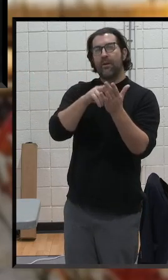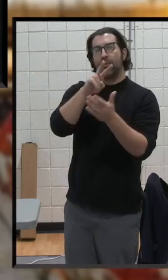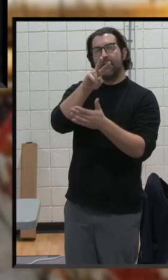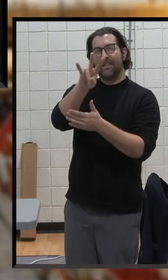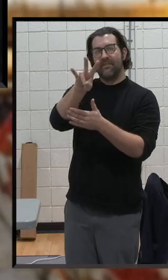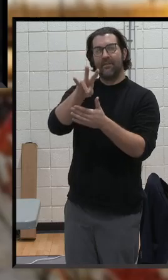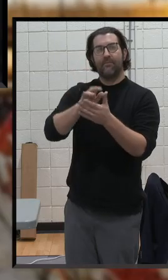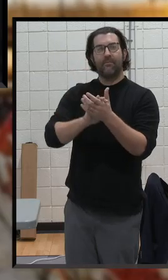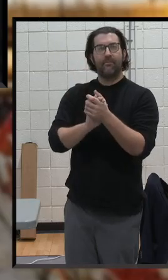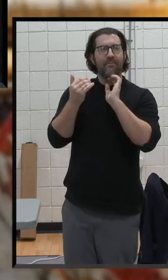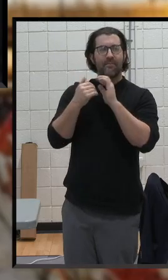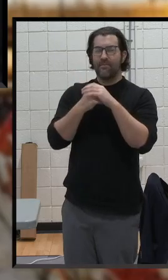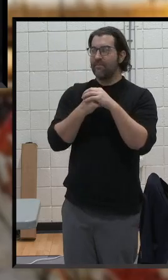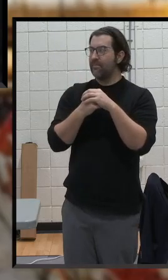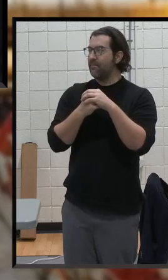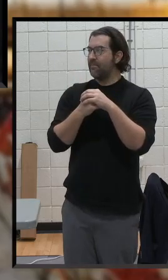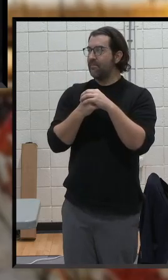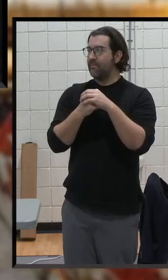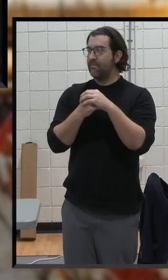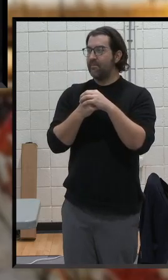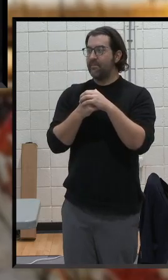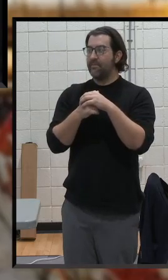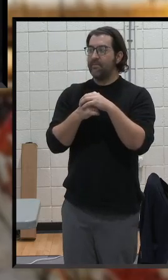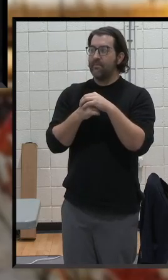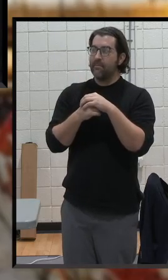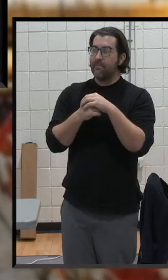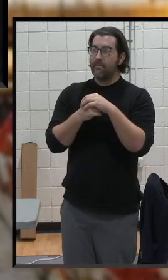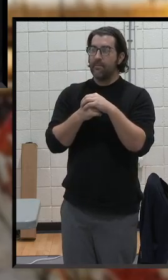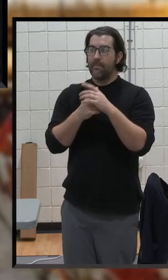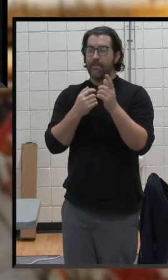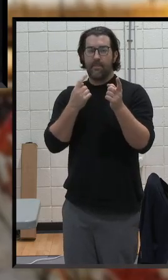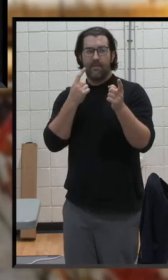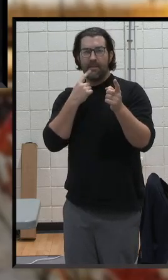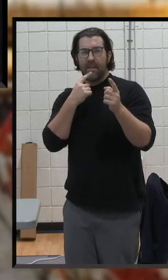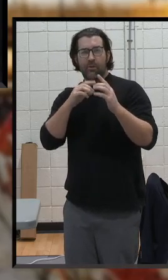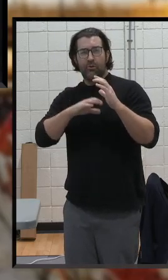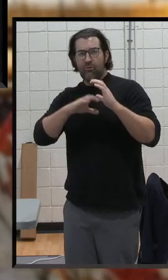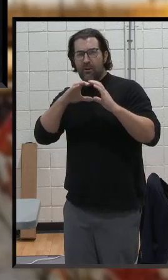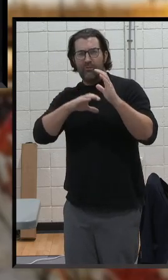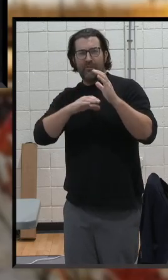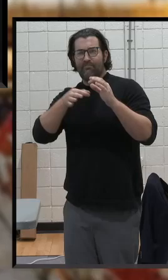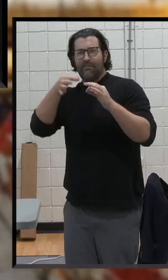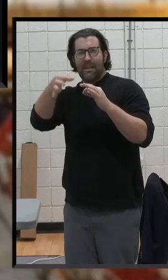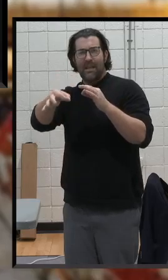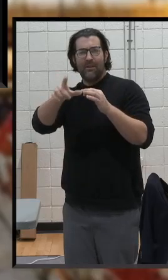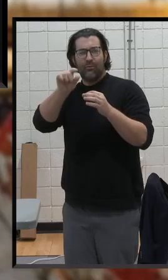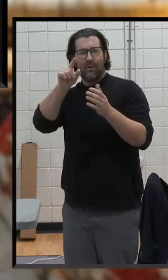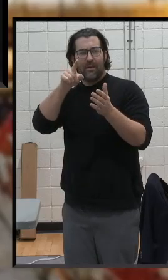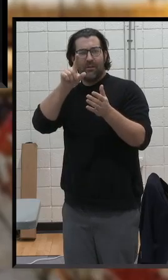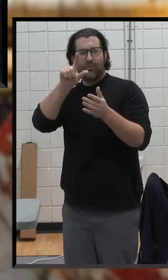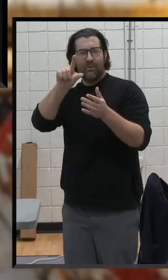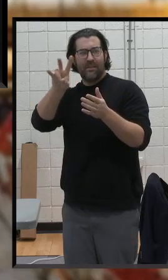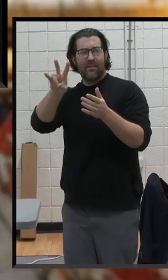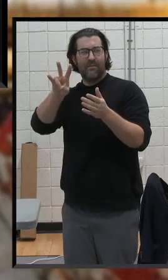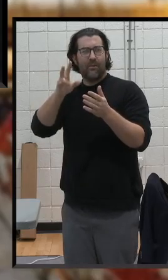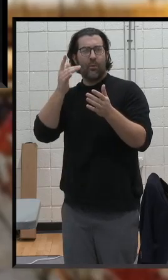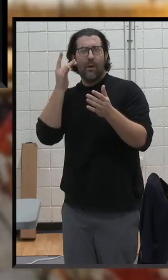27. So the question is, why does construction not start until 2027?